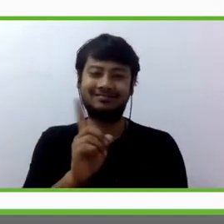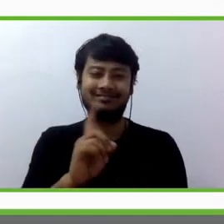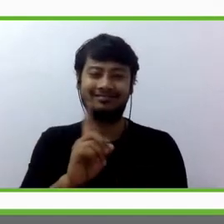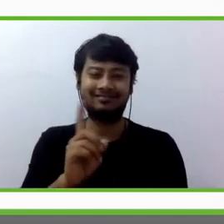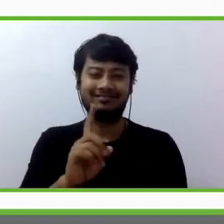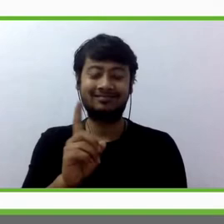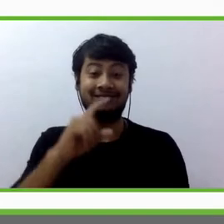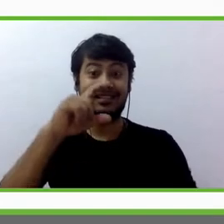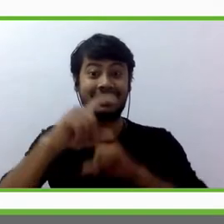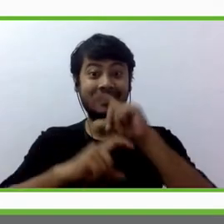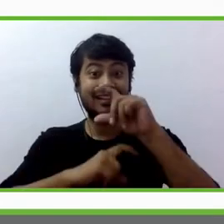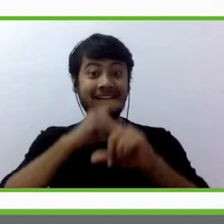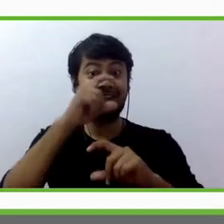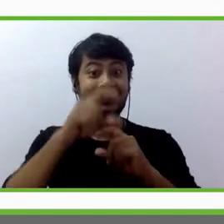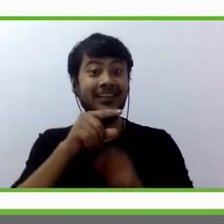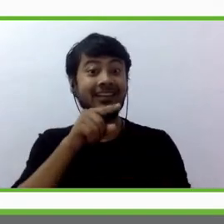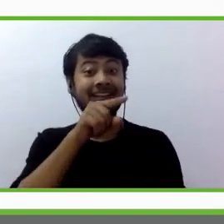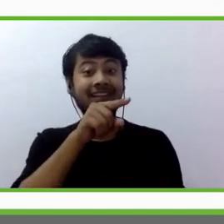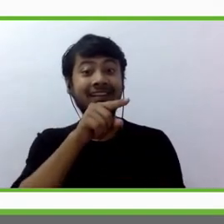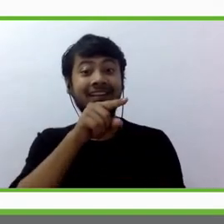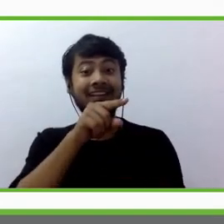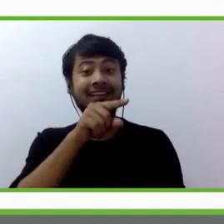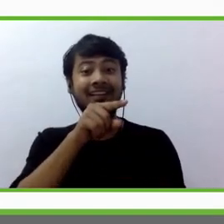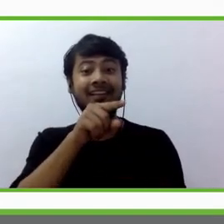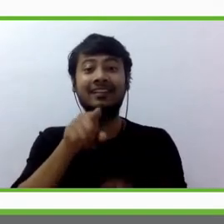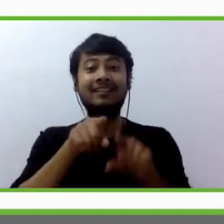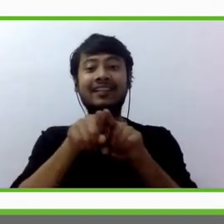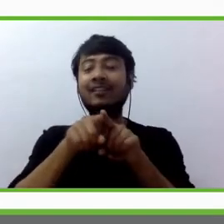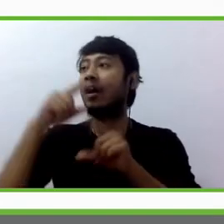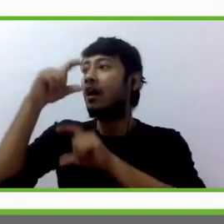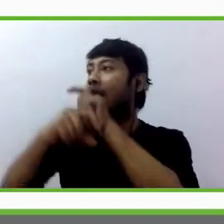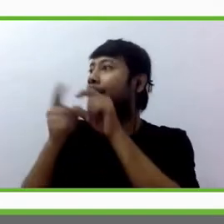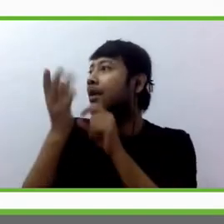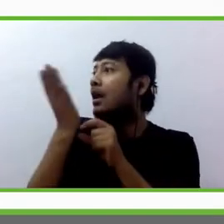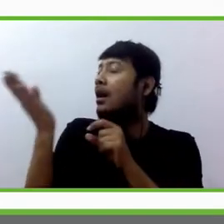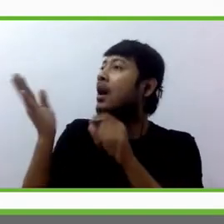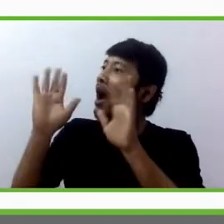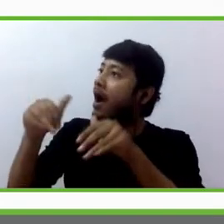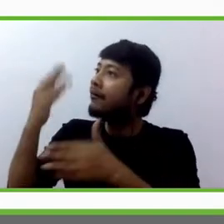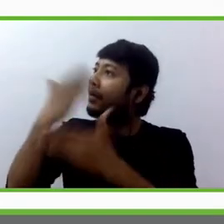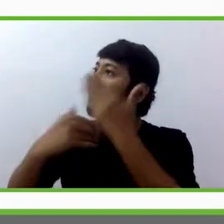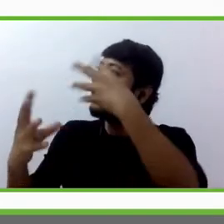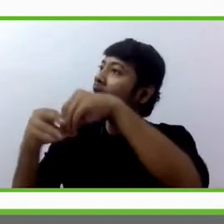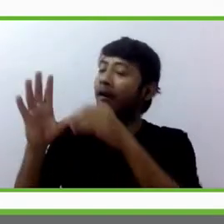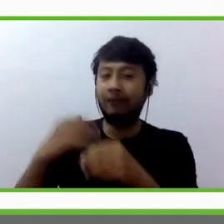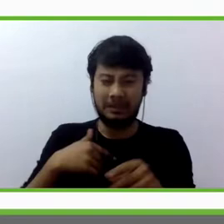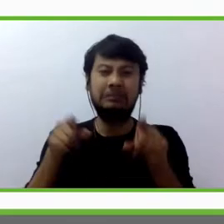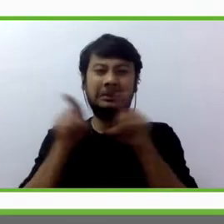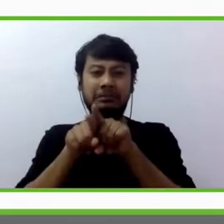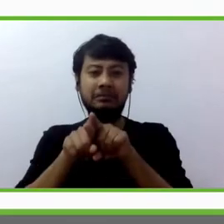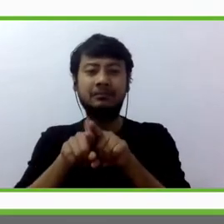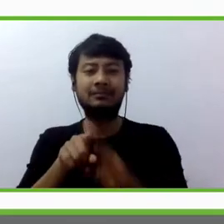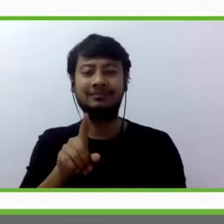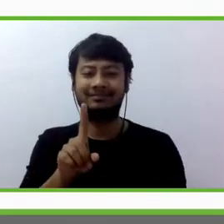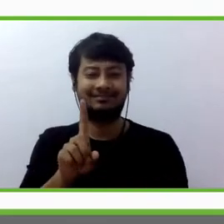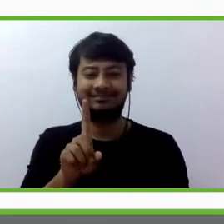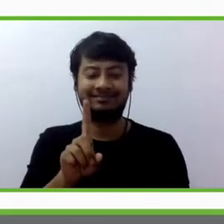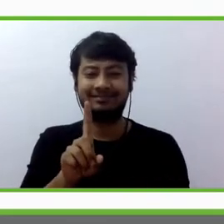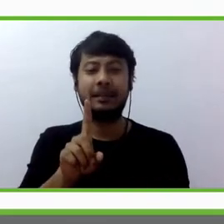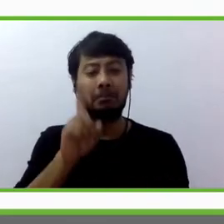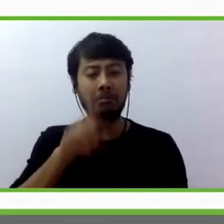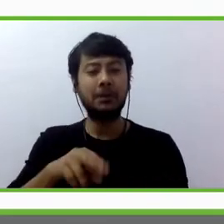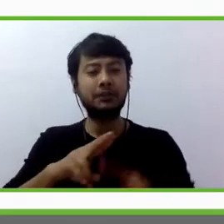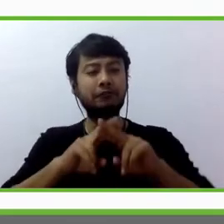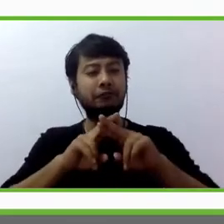in terms of, let me join the pack and do disability inclusion. You really need a full commitment,